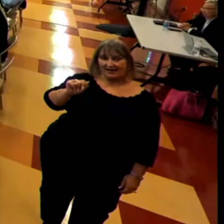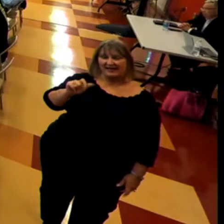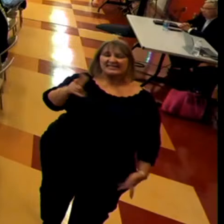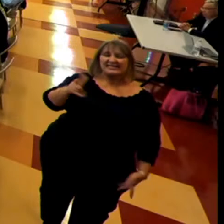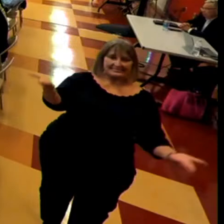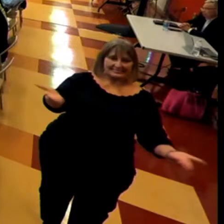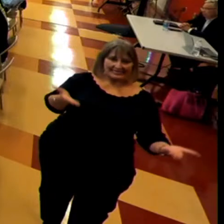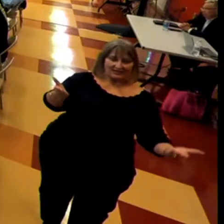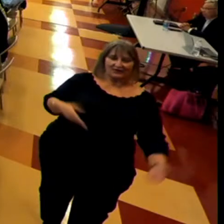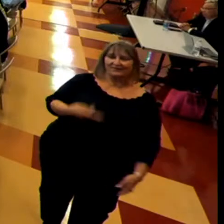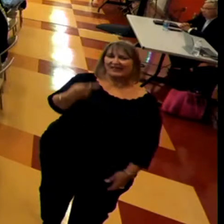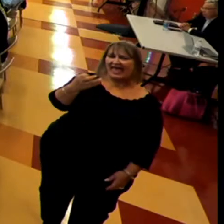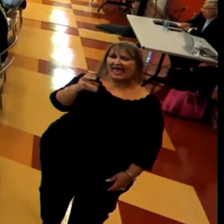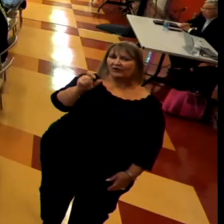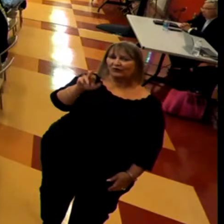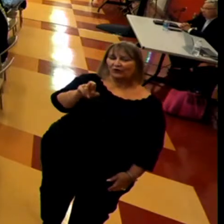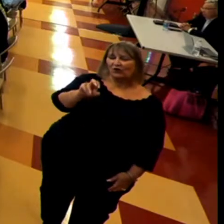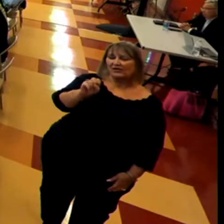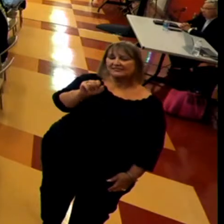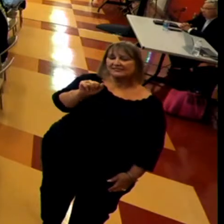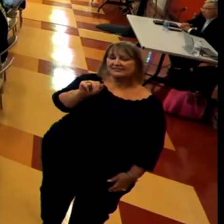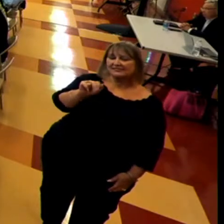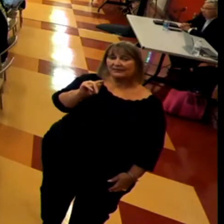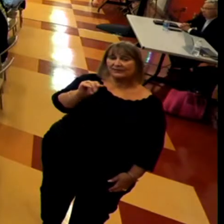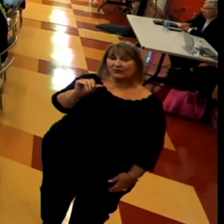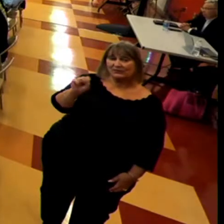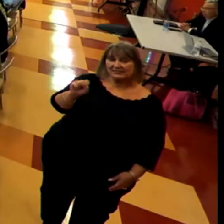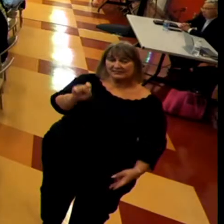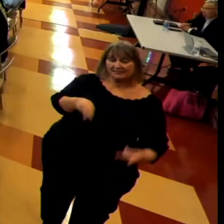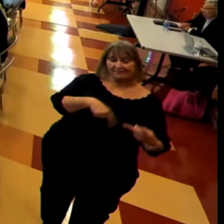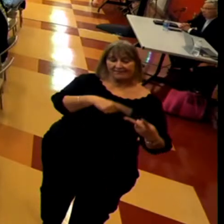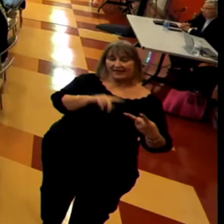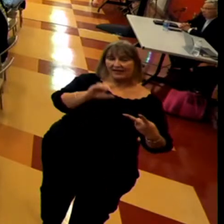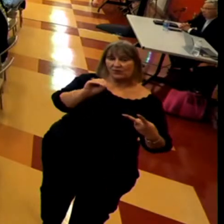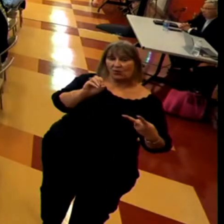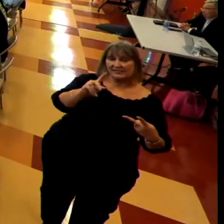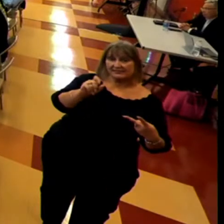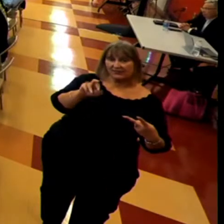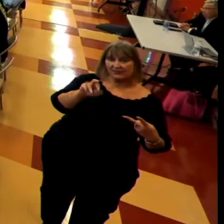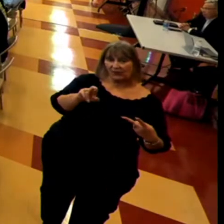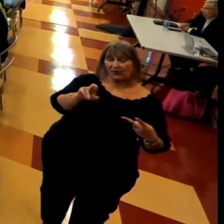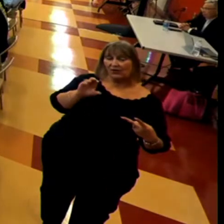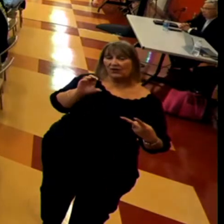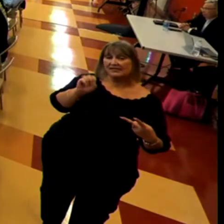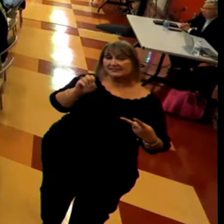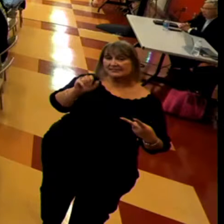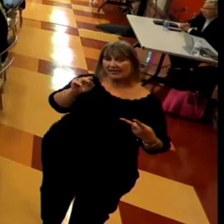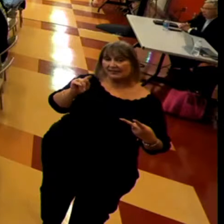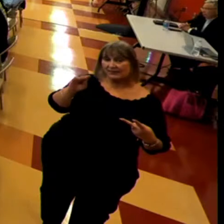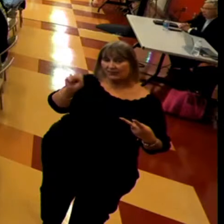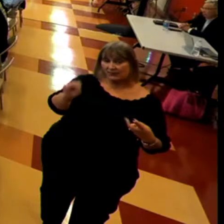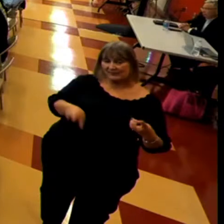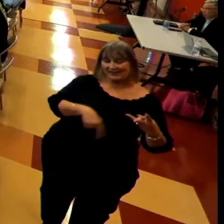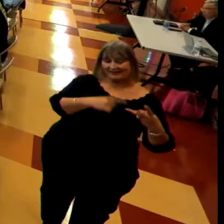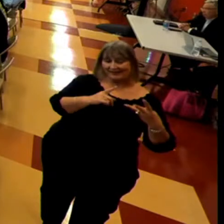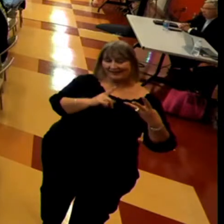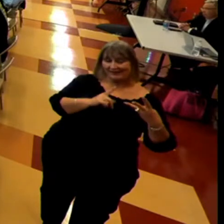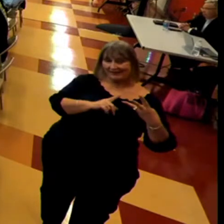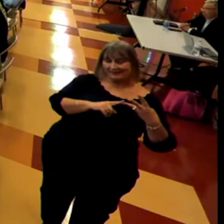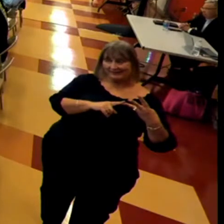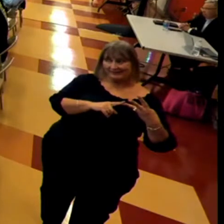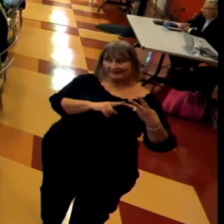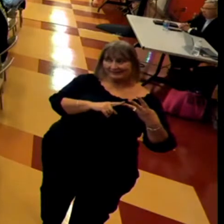Mr. Hector Santos, followed by Oscar Santos. And then after Oscar Santos,